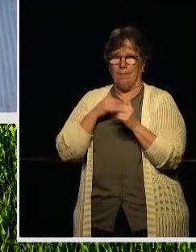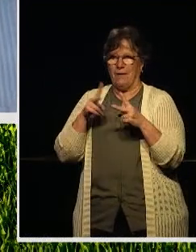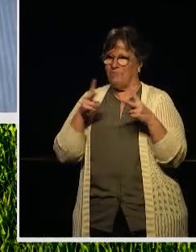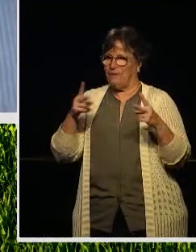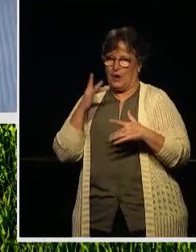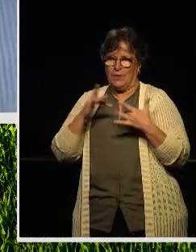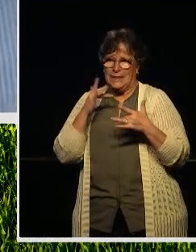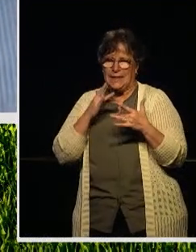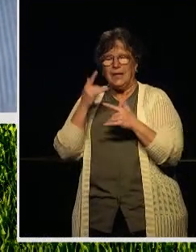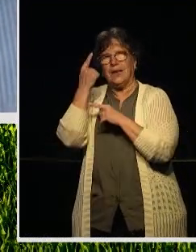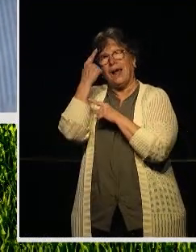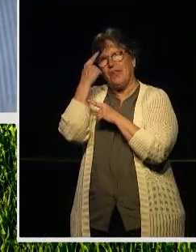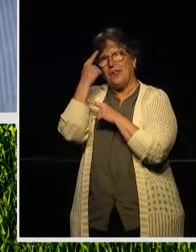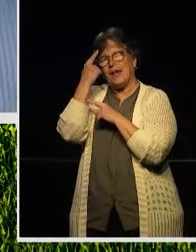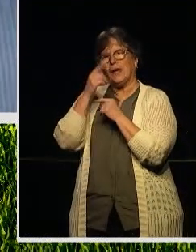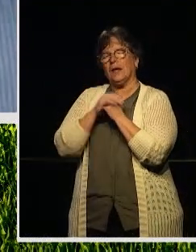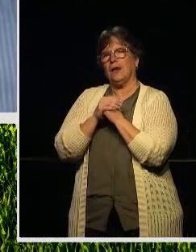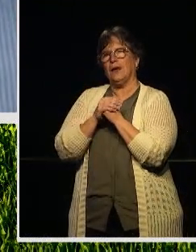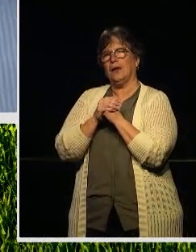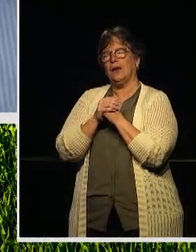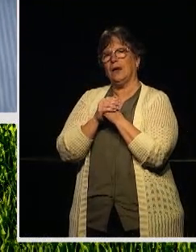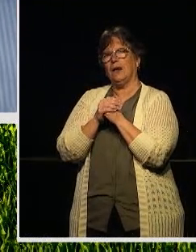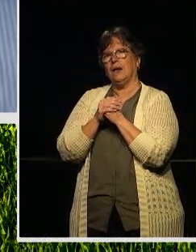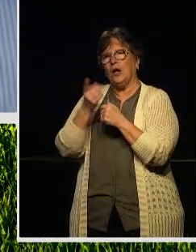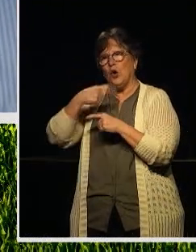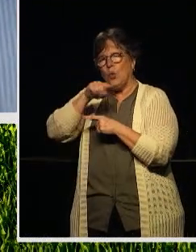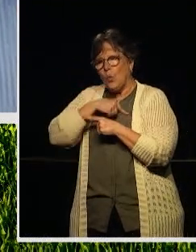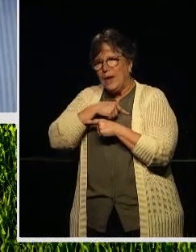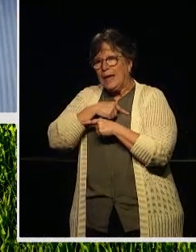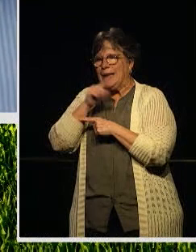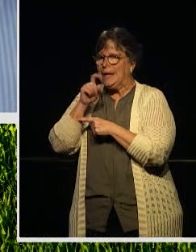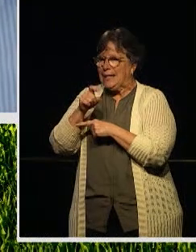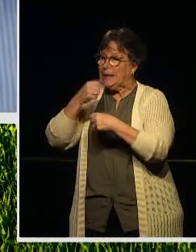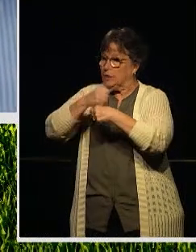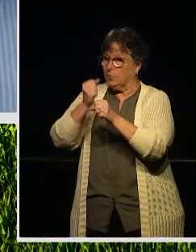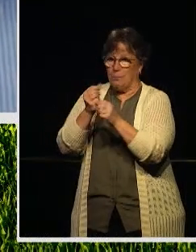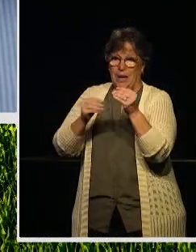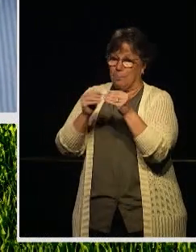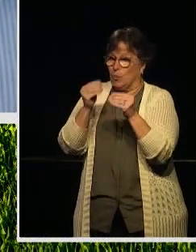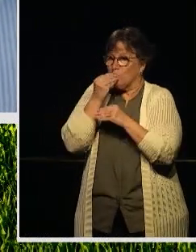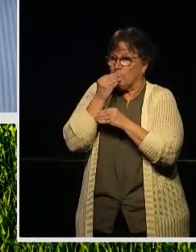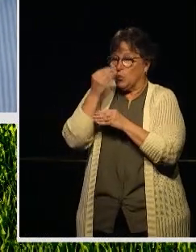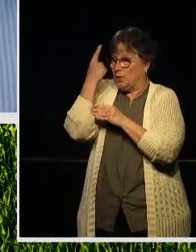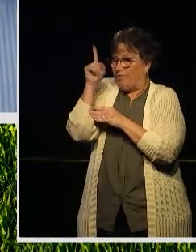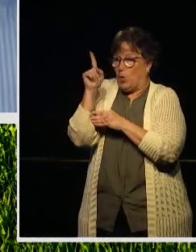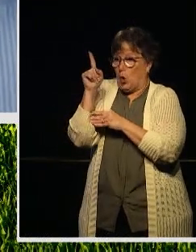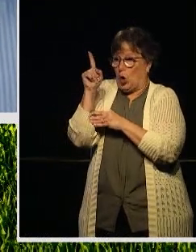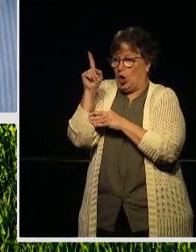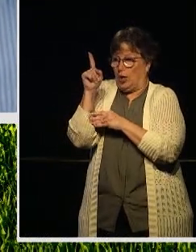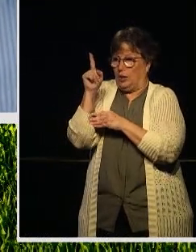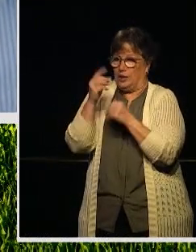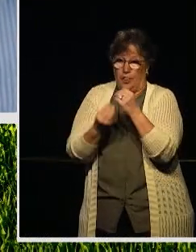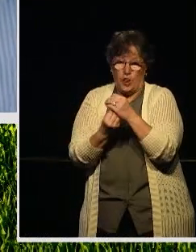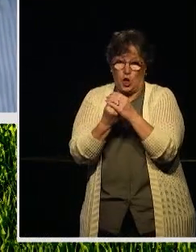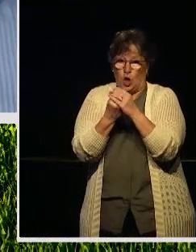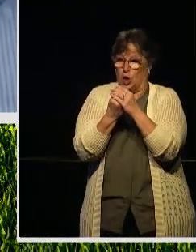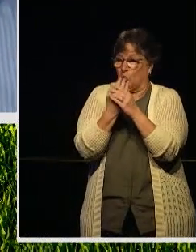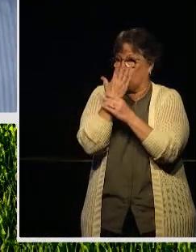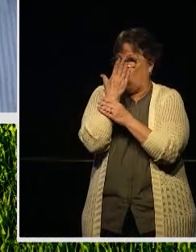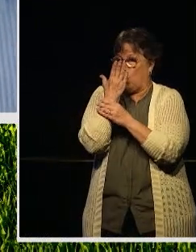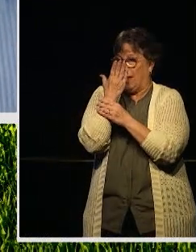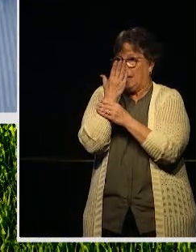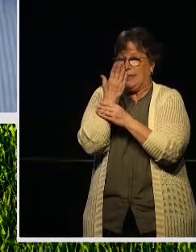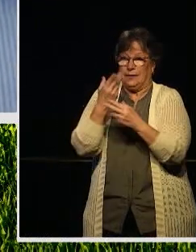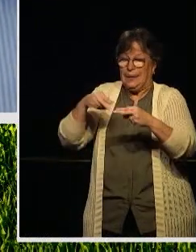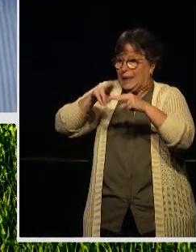do think, we as a planet have to produce more food for the growing population that is more sustainable than ever before.